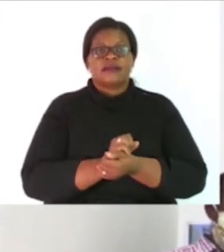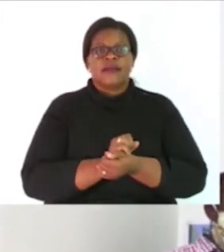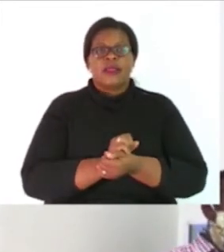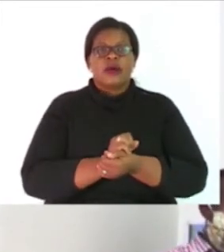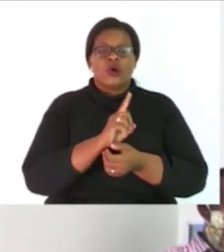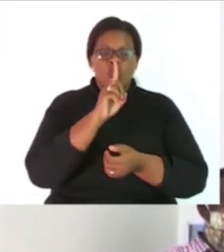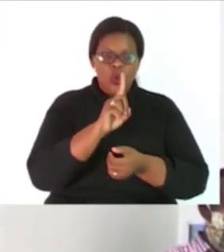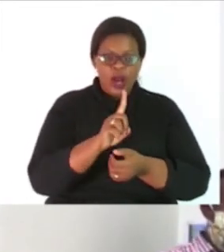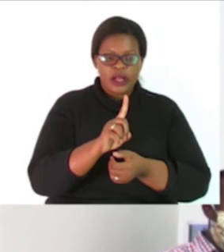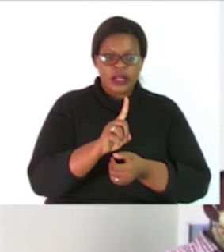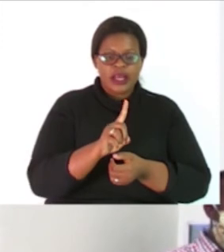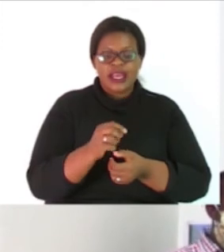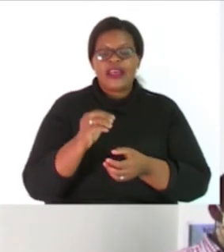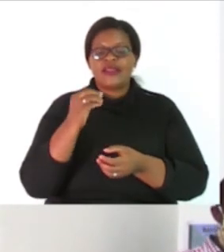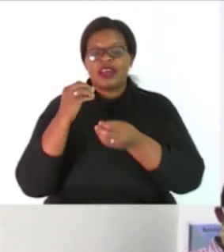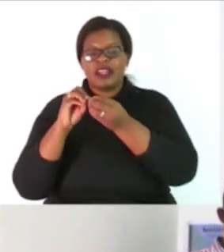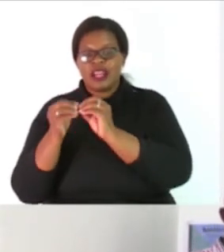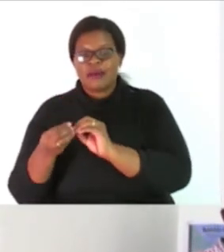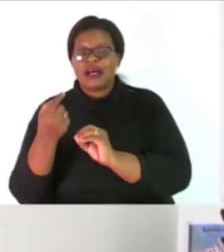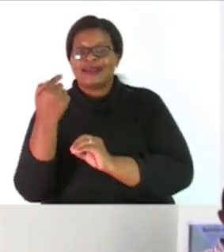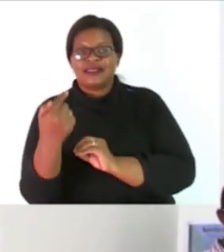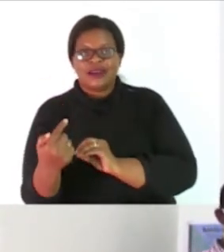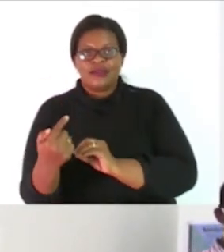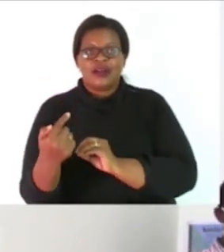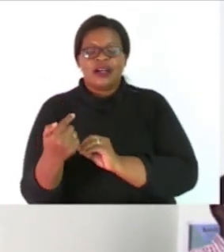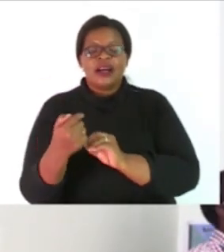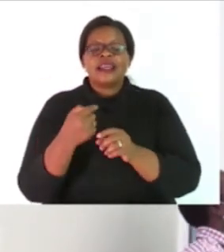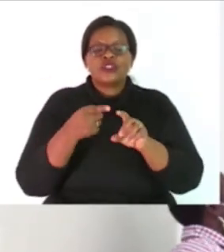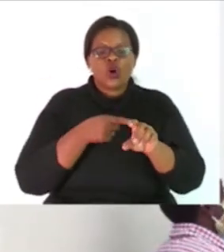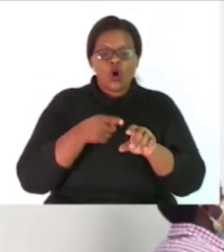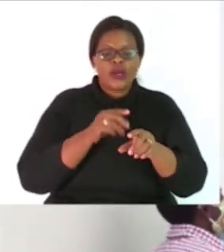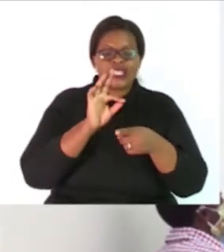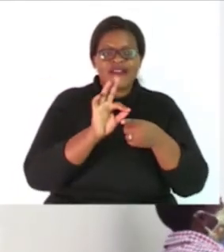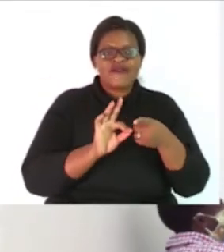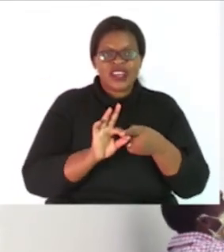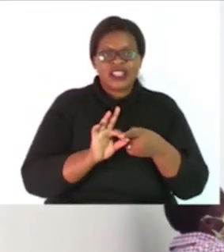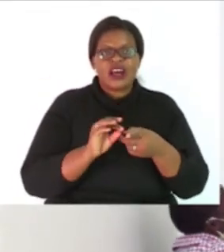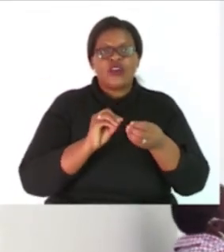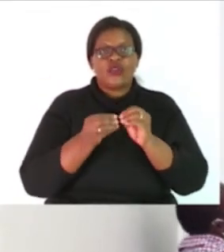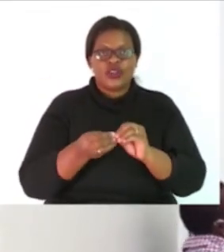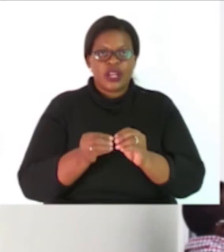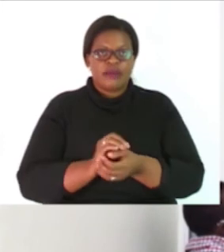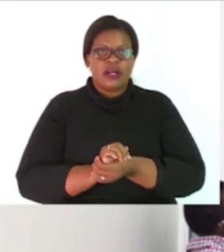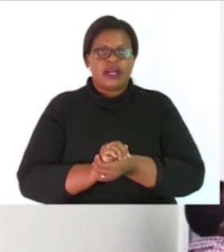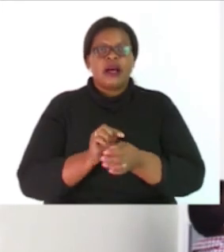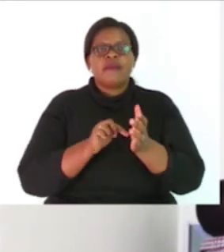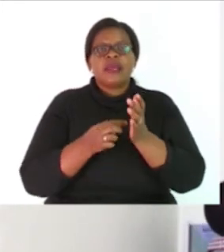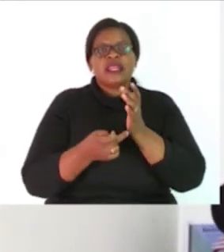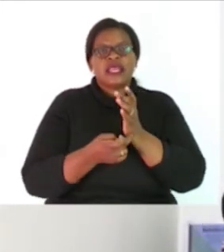1 and that number itself is always a factor of that number. What I mean,